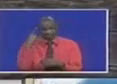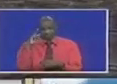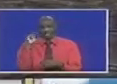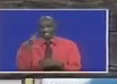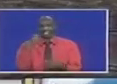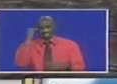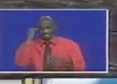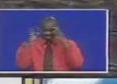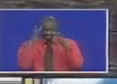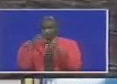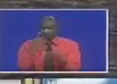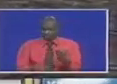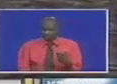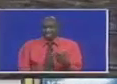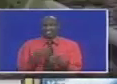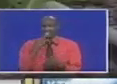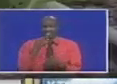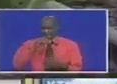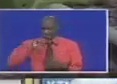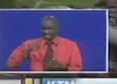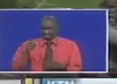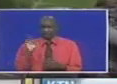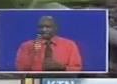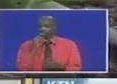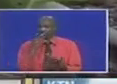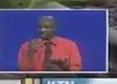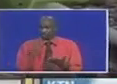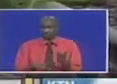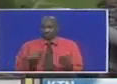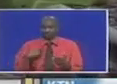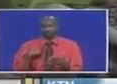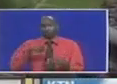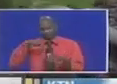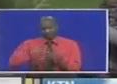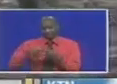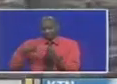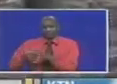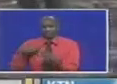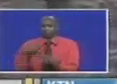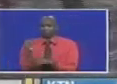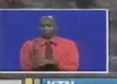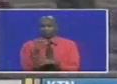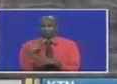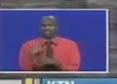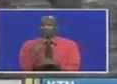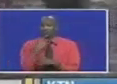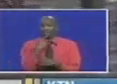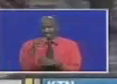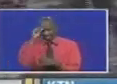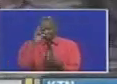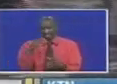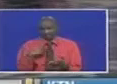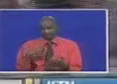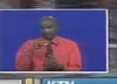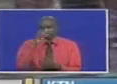over 300 million shillings raised by Kenyans used to dig boreholes in order to irrigate the land. Turkana Governor Josphat